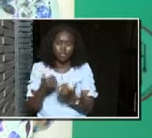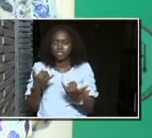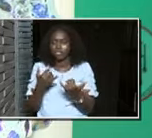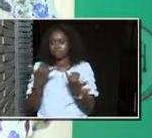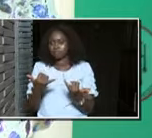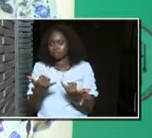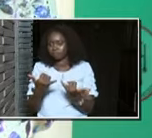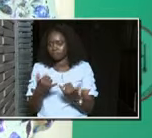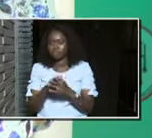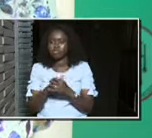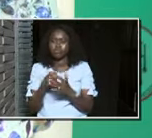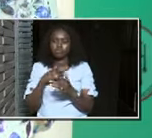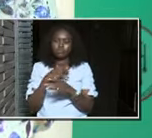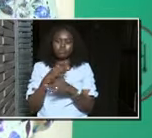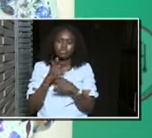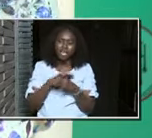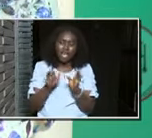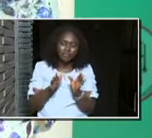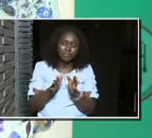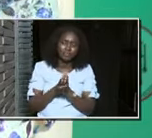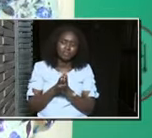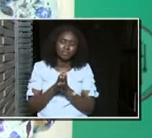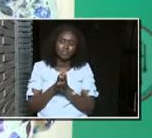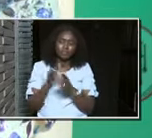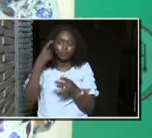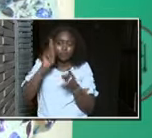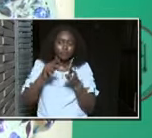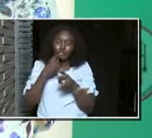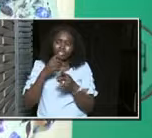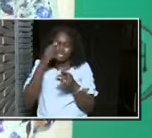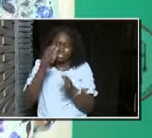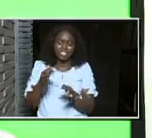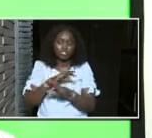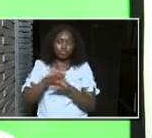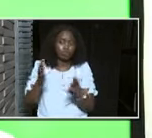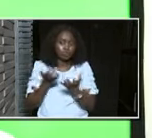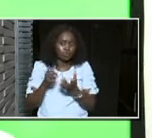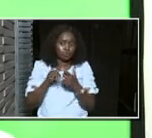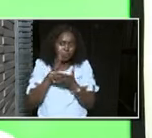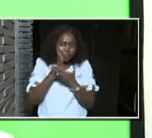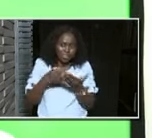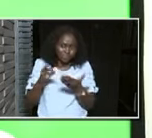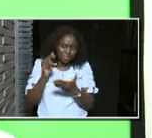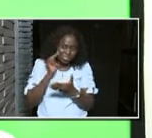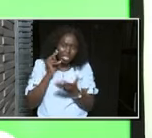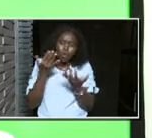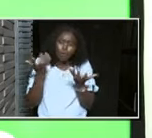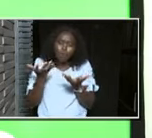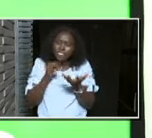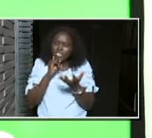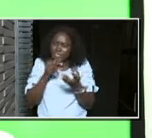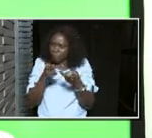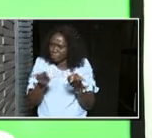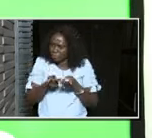referendum for people who perhaps decide they do not want to be part of Nigeria. What's the position of the party